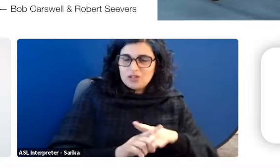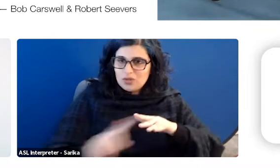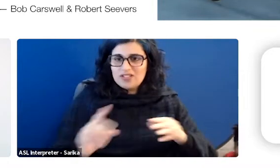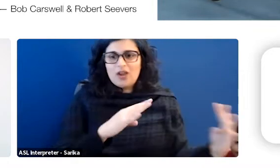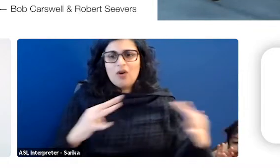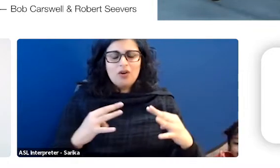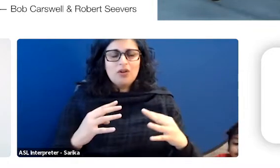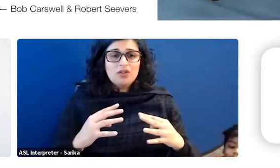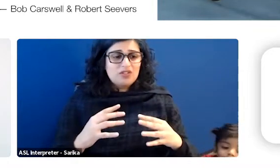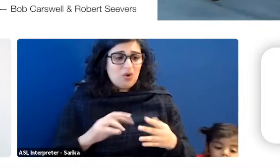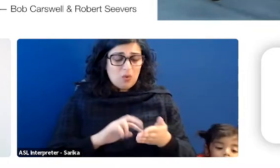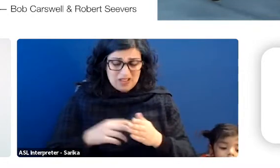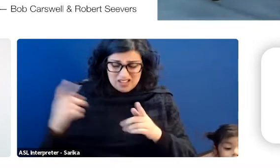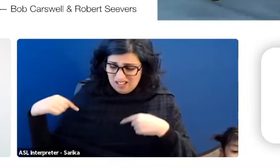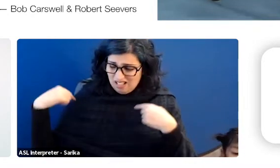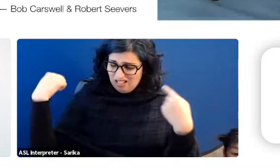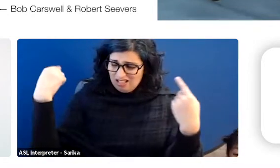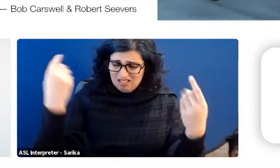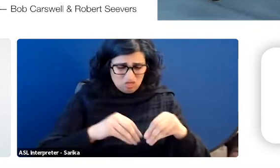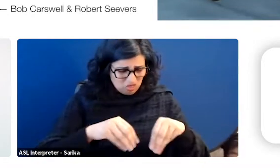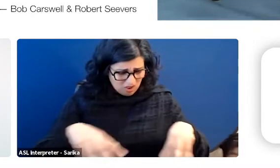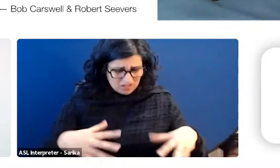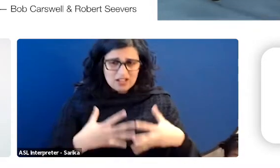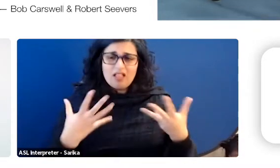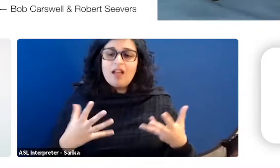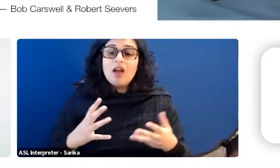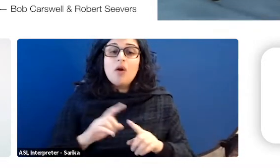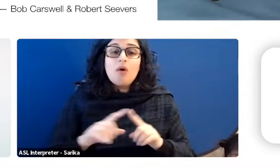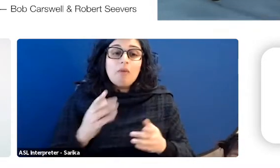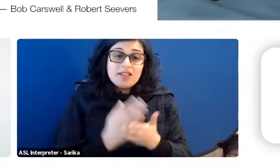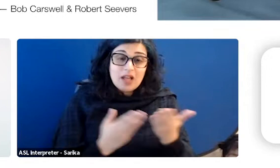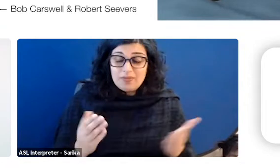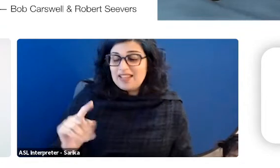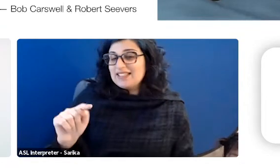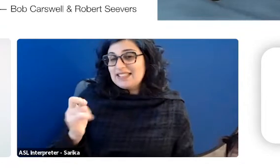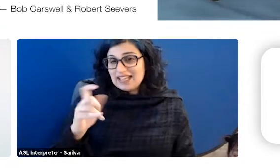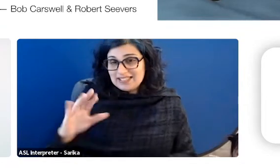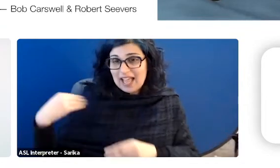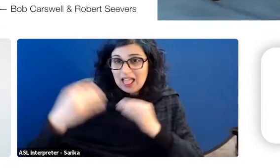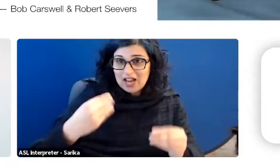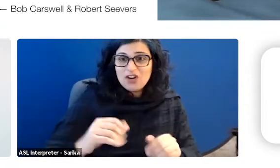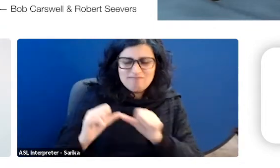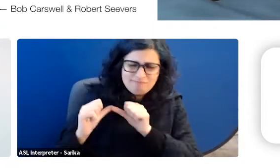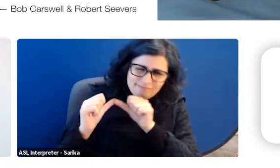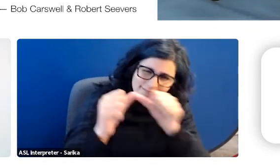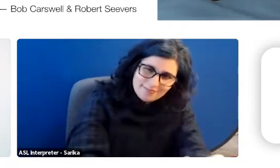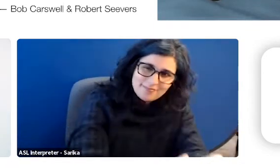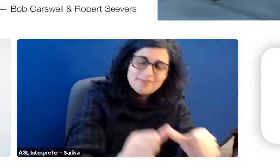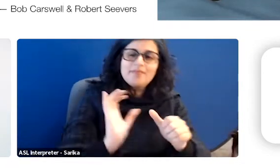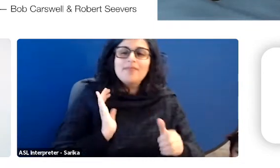a lot, but some things like our textile heritage remains a constant throughout our history.